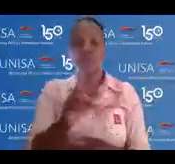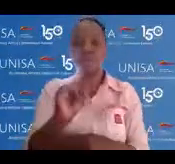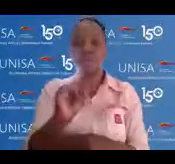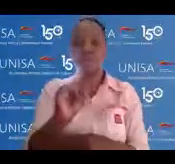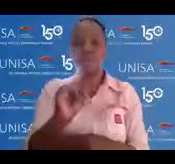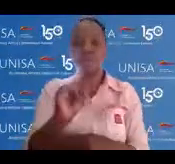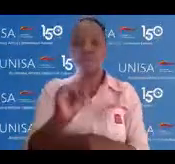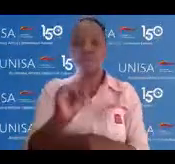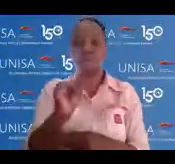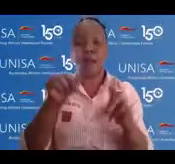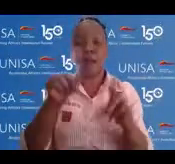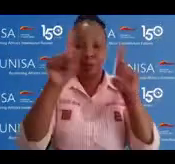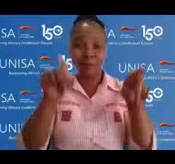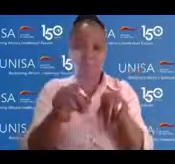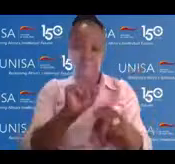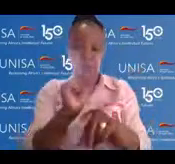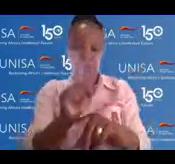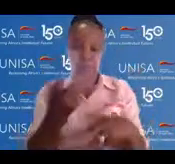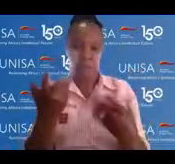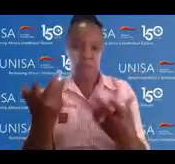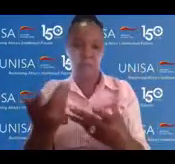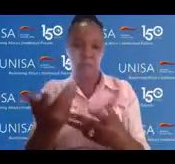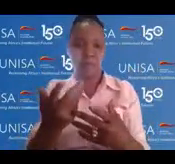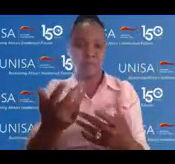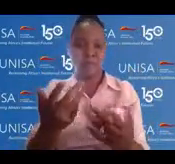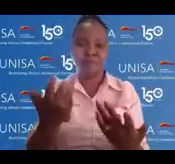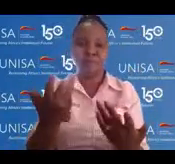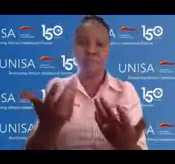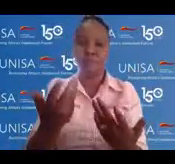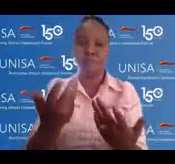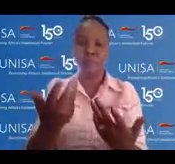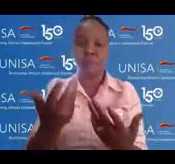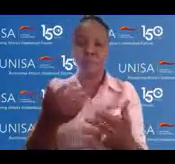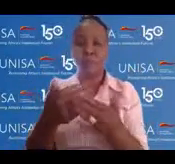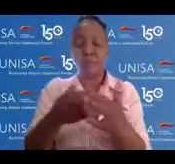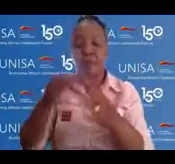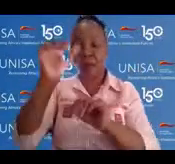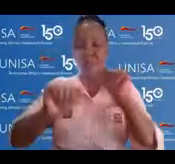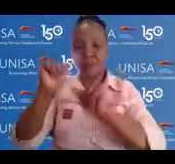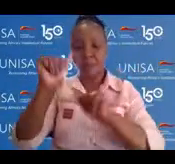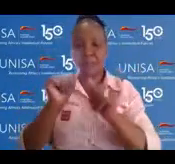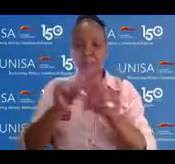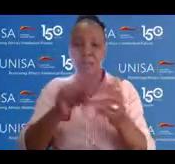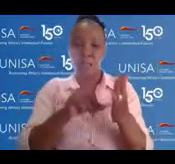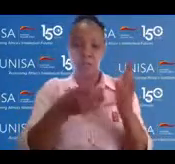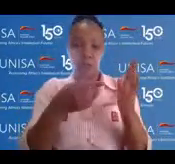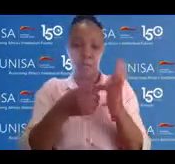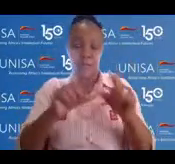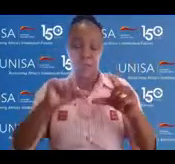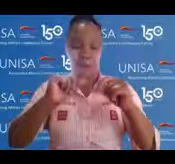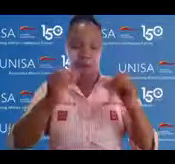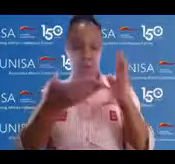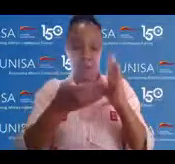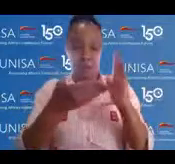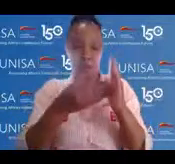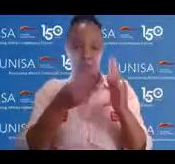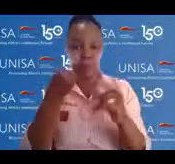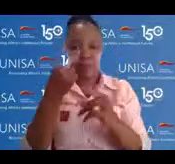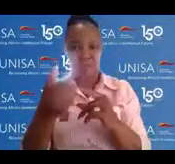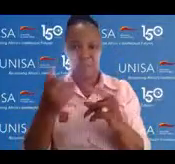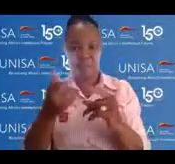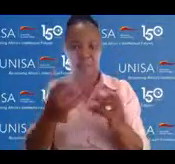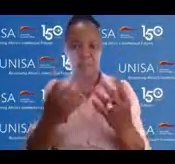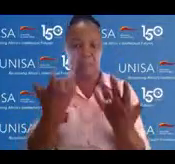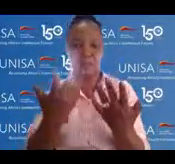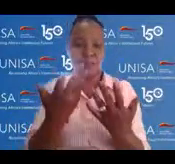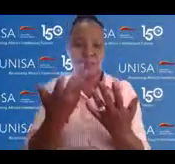is a pre-assessment, and what we want you to do is click on that link. Or firstly, you'll see a link up on, so you simply type that URL